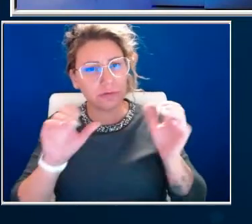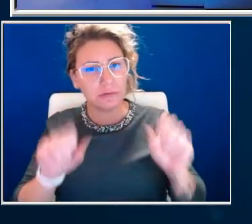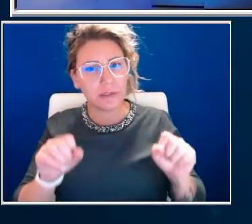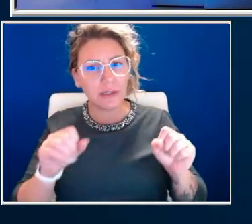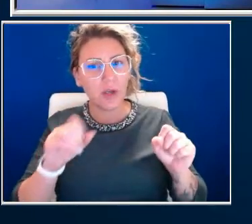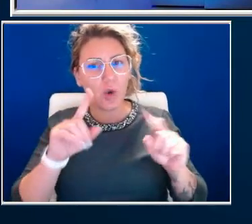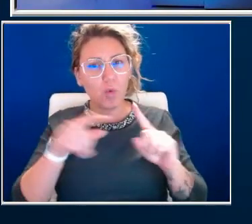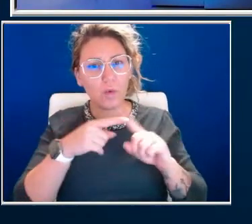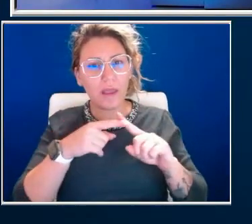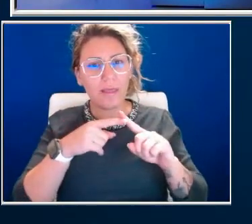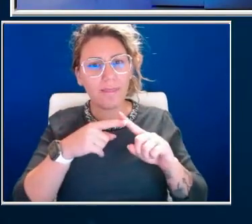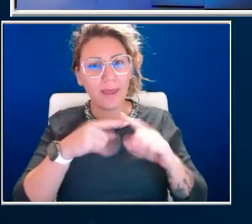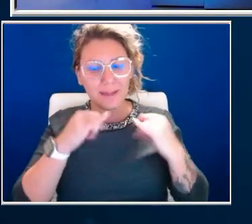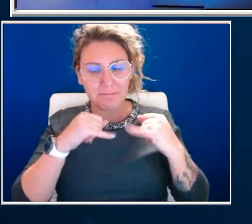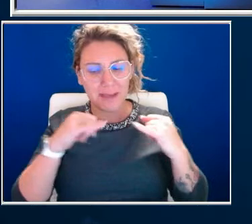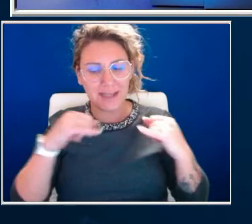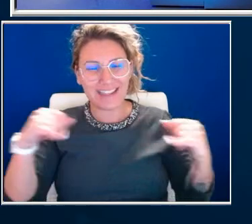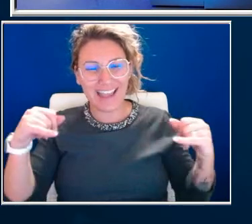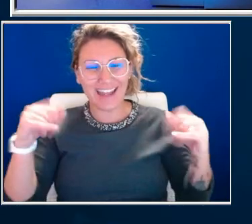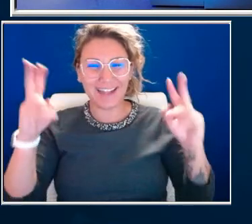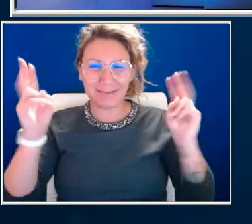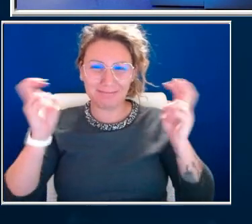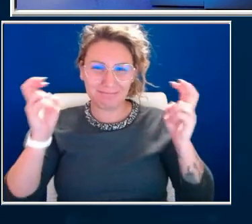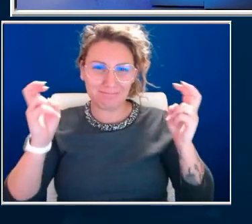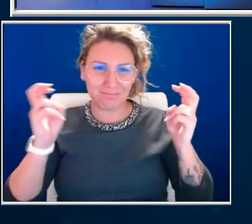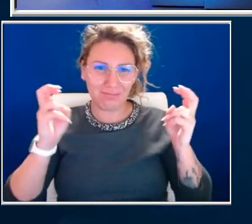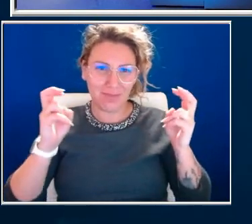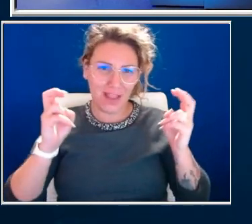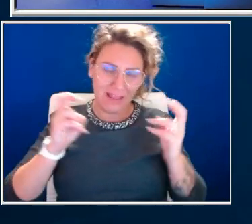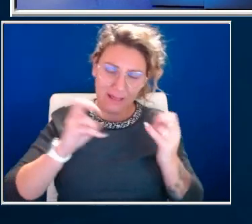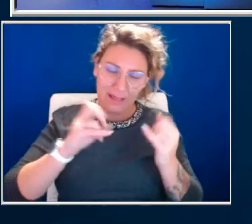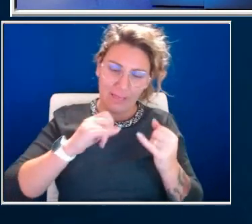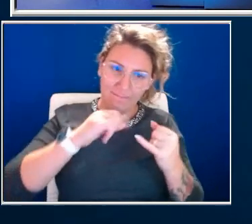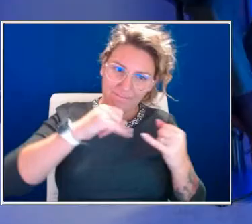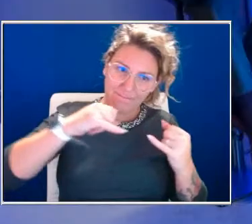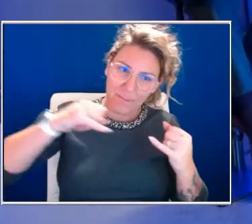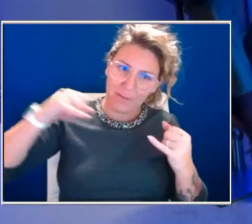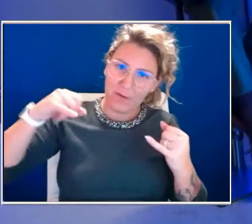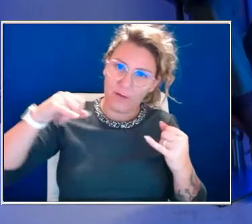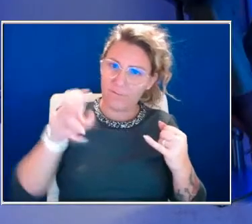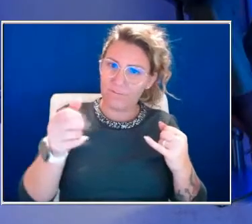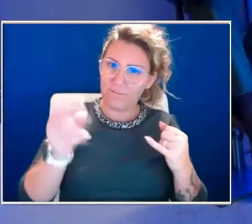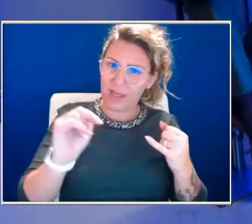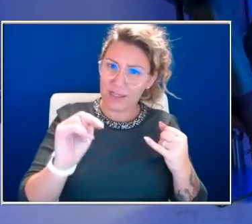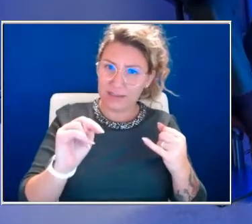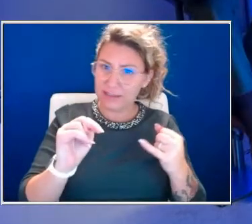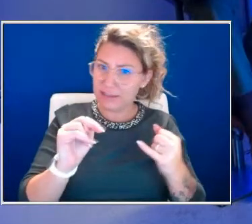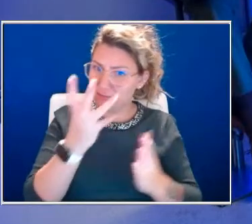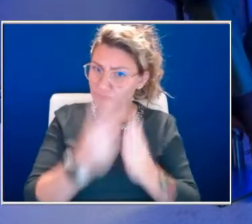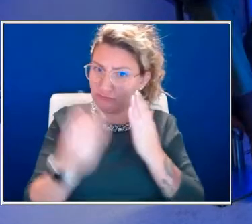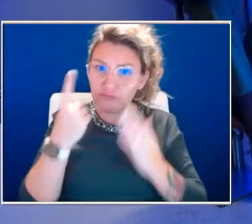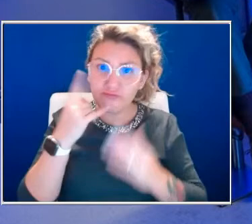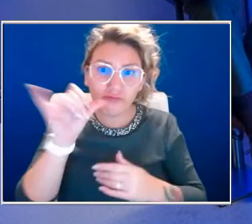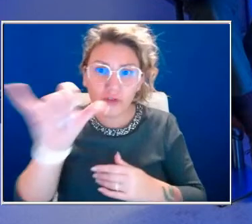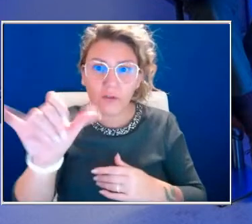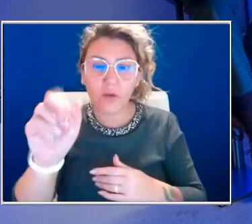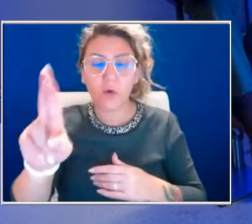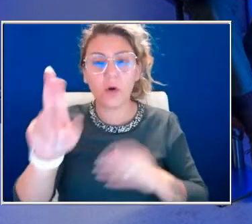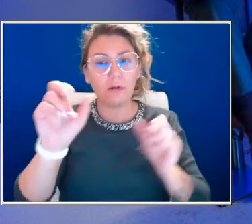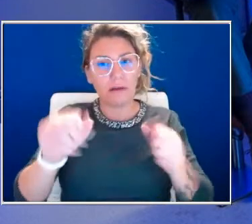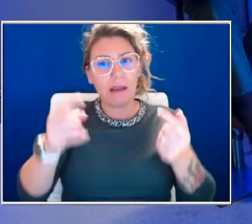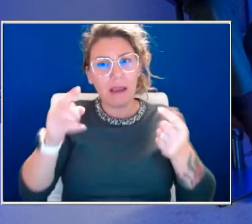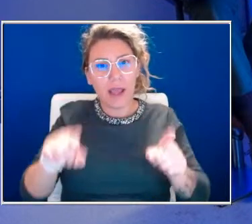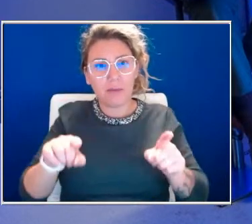came out, does this mean that is gone forever? Or could he have this incident in the shower happen again with another